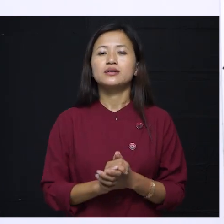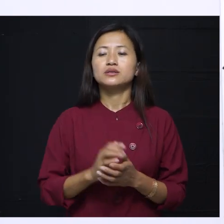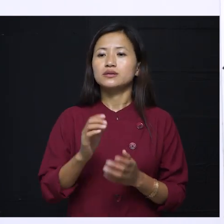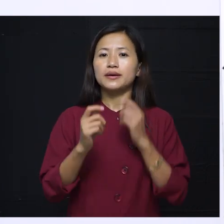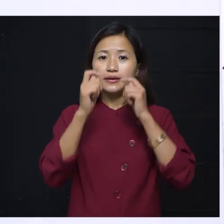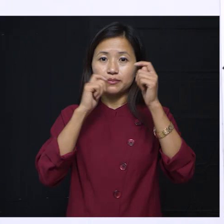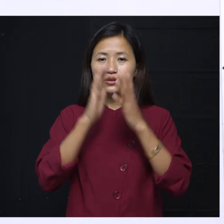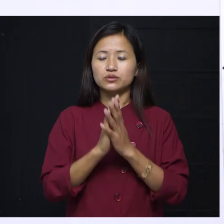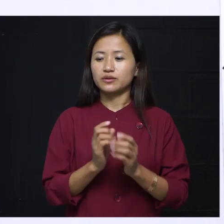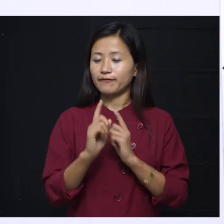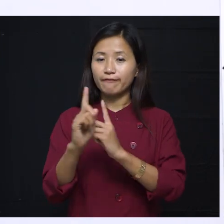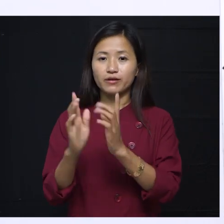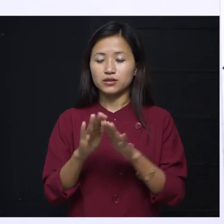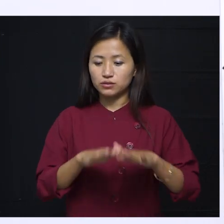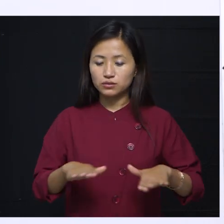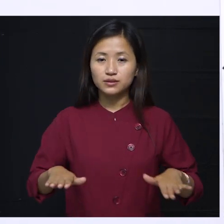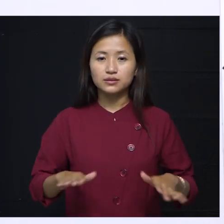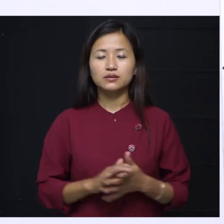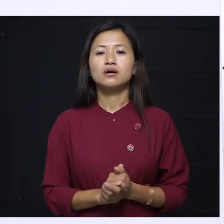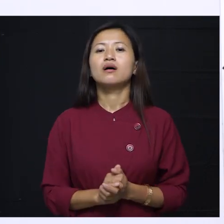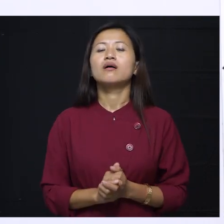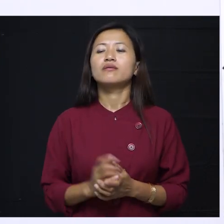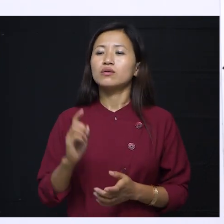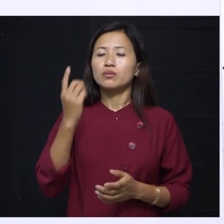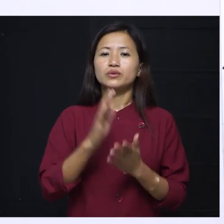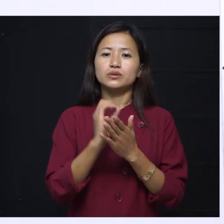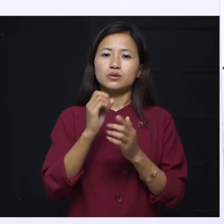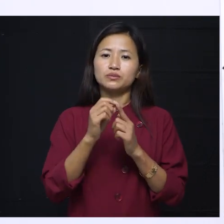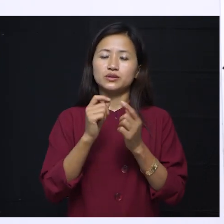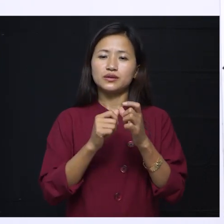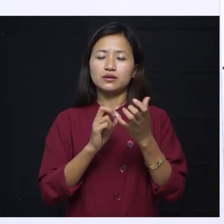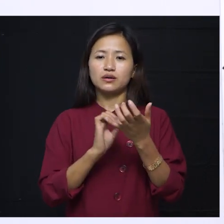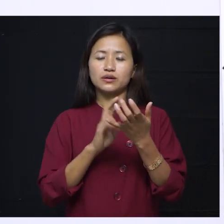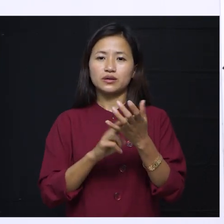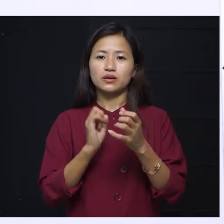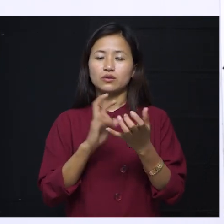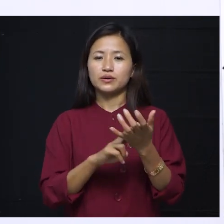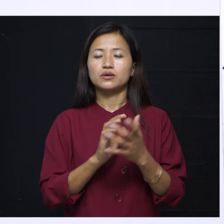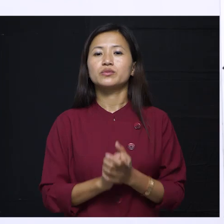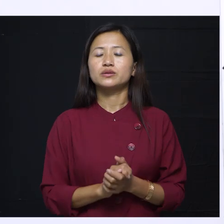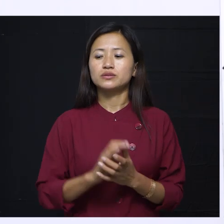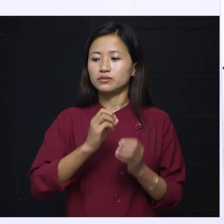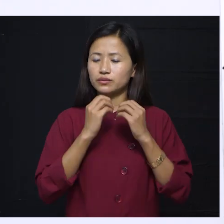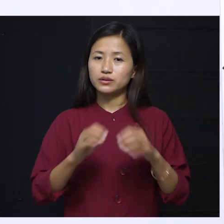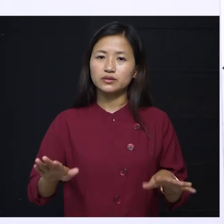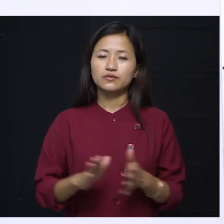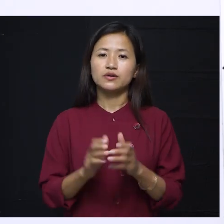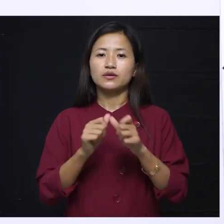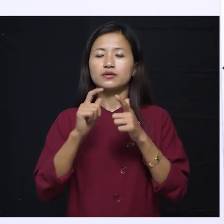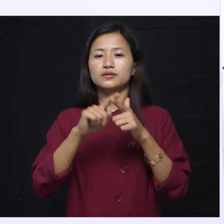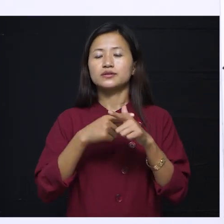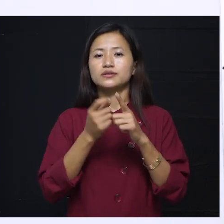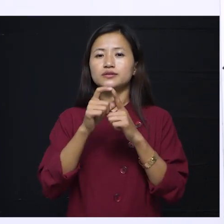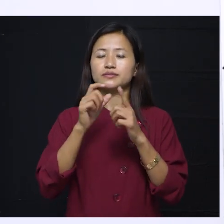that fellow student of yours. So your opinion comes first. So, and then the rest of the adjectives would come